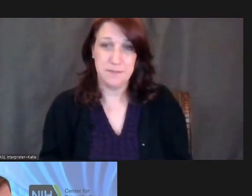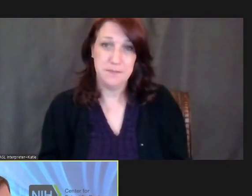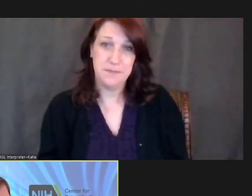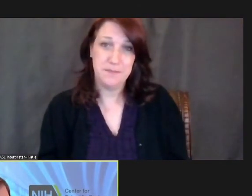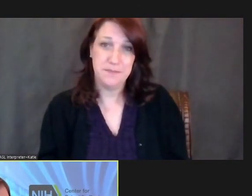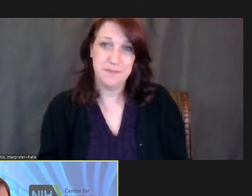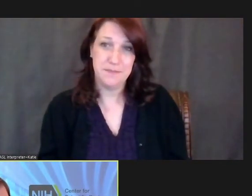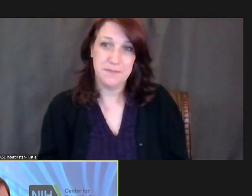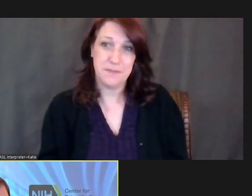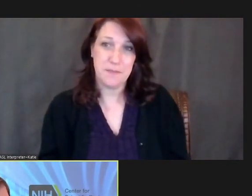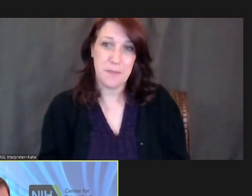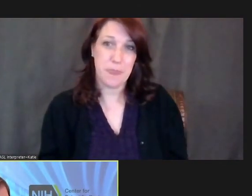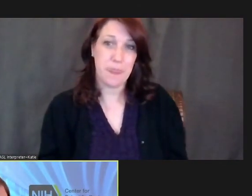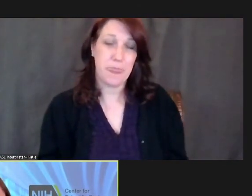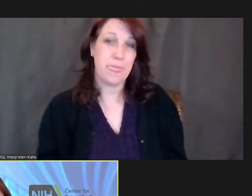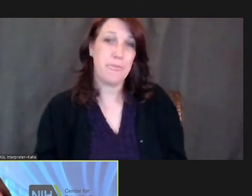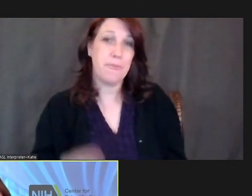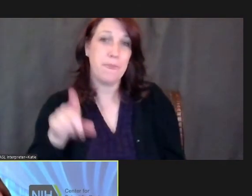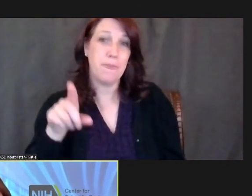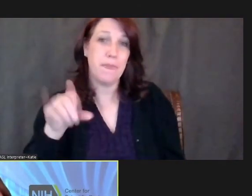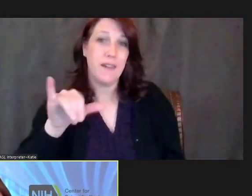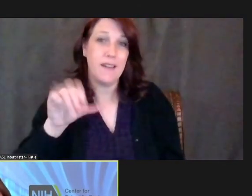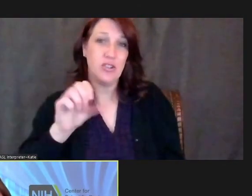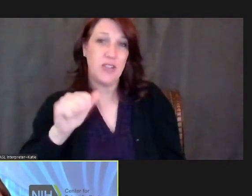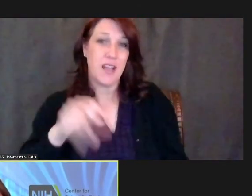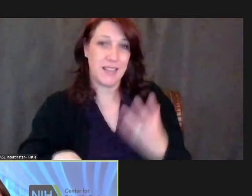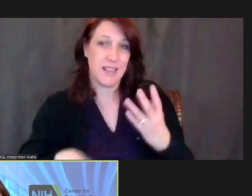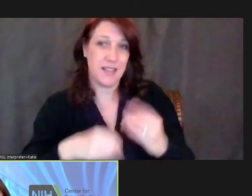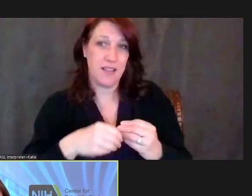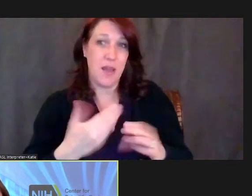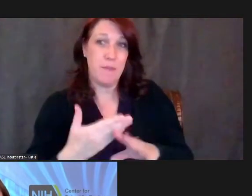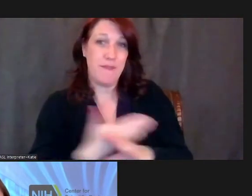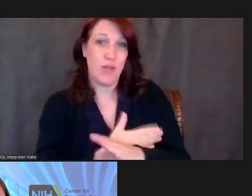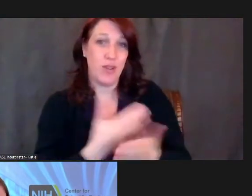I would also add before you submit an A1, talk to your program